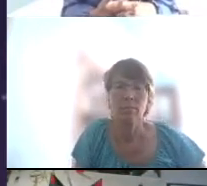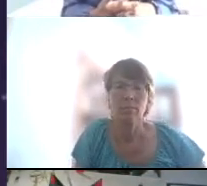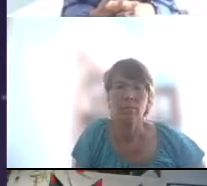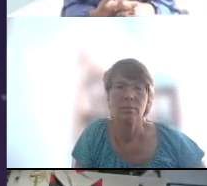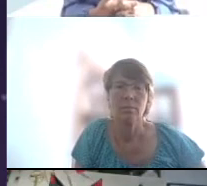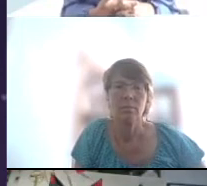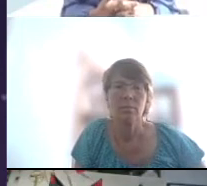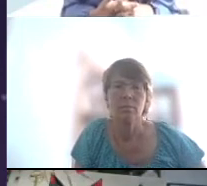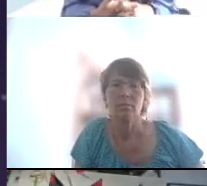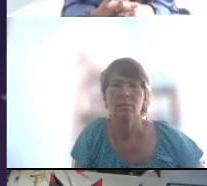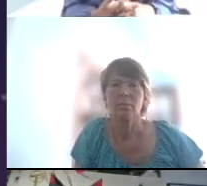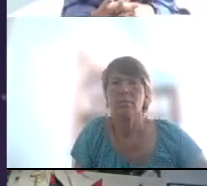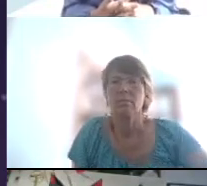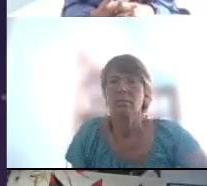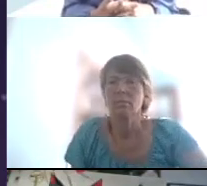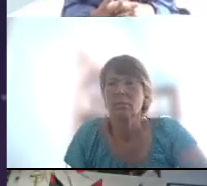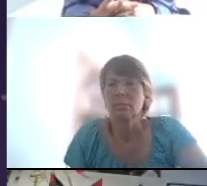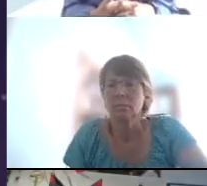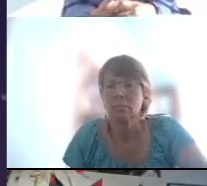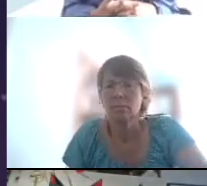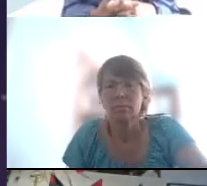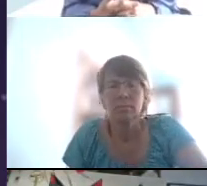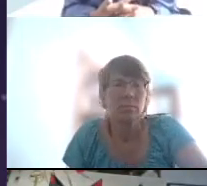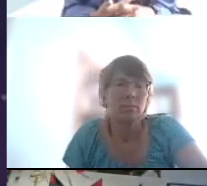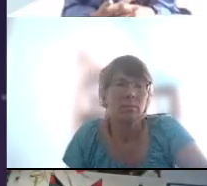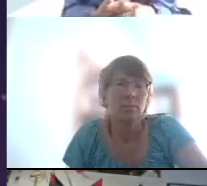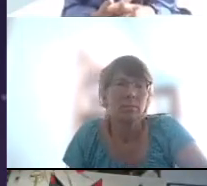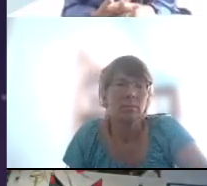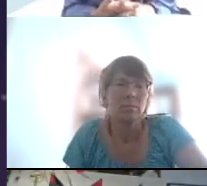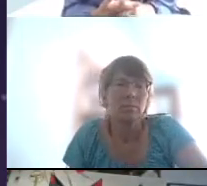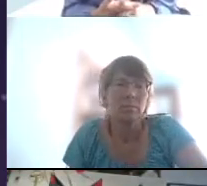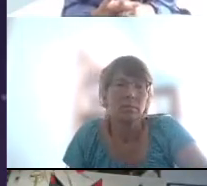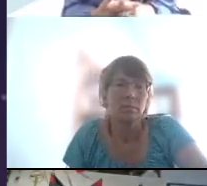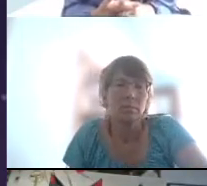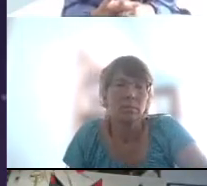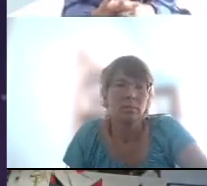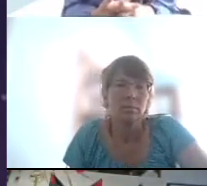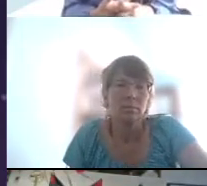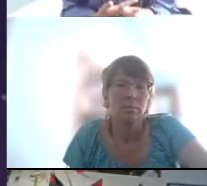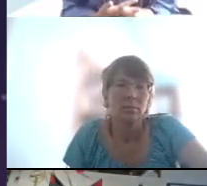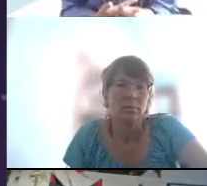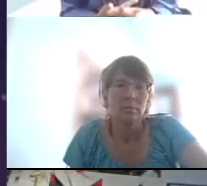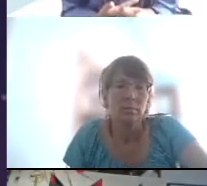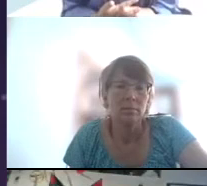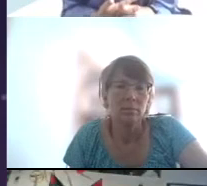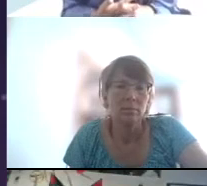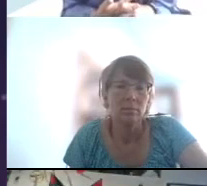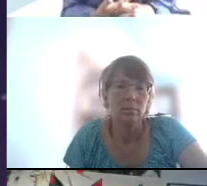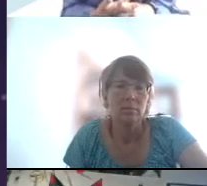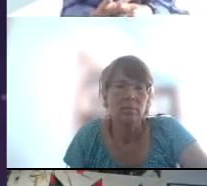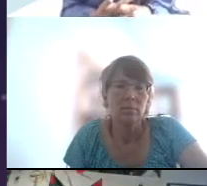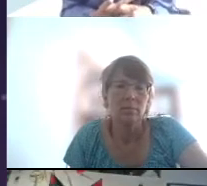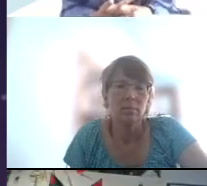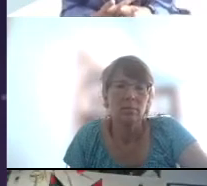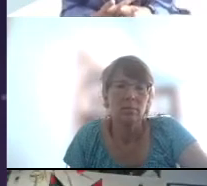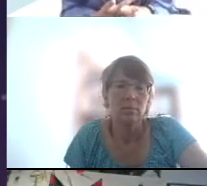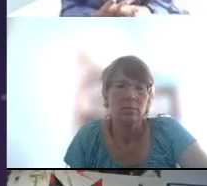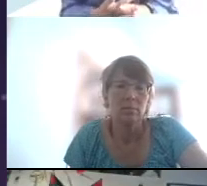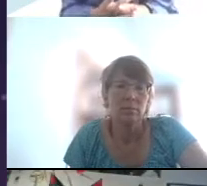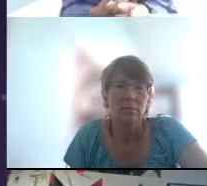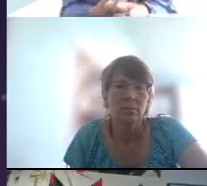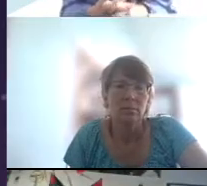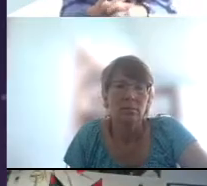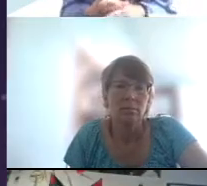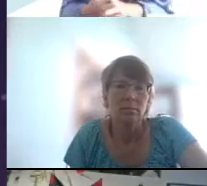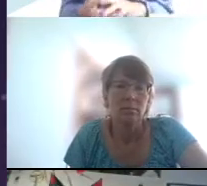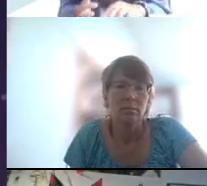with ensuring that we have accountability to all those we serve, not just those whose privilege is the greatest